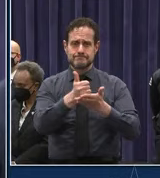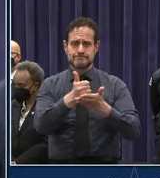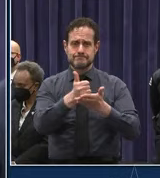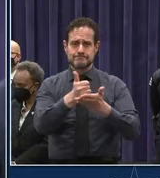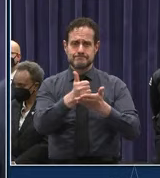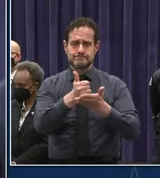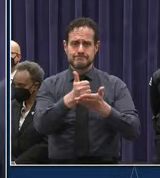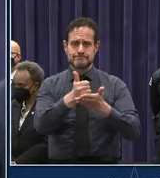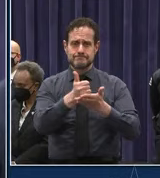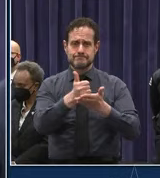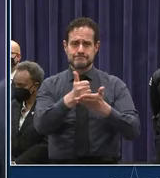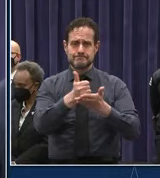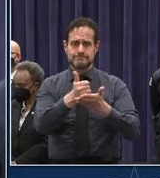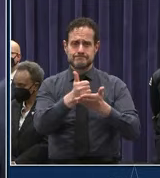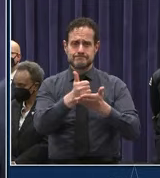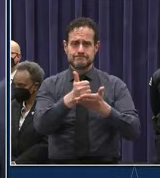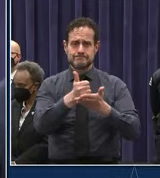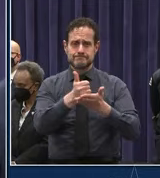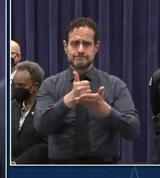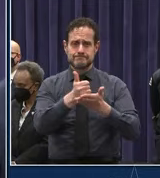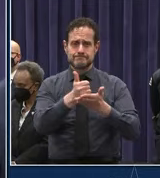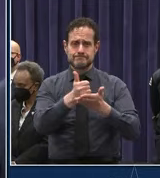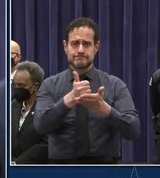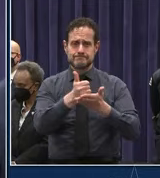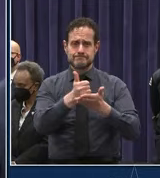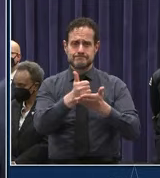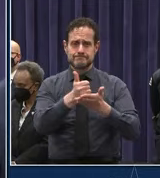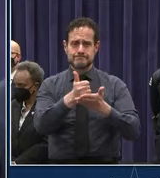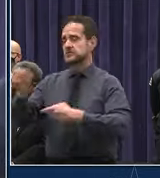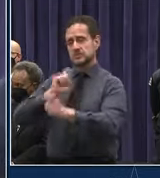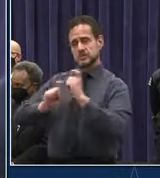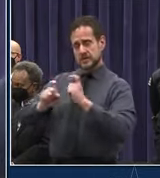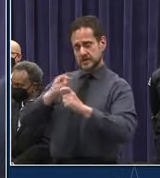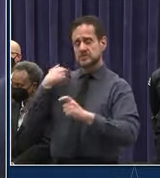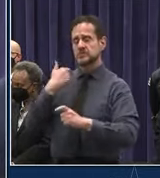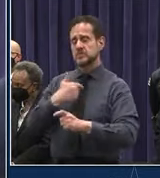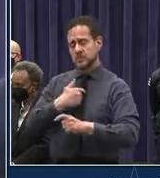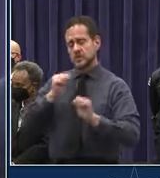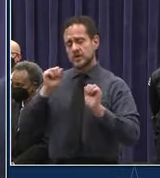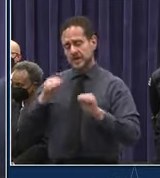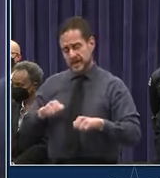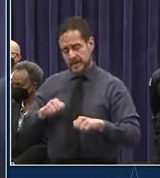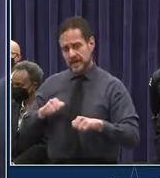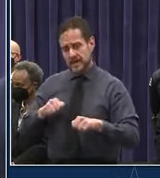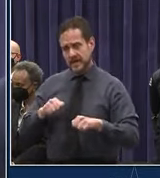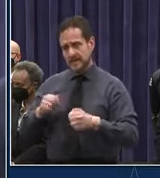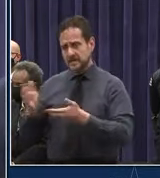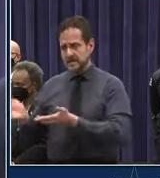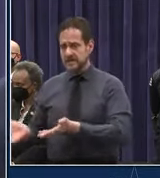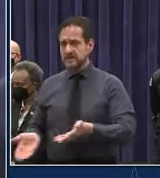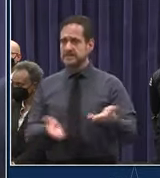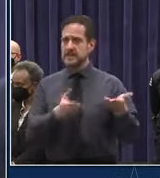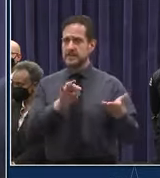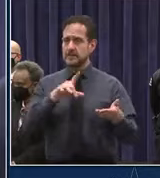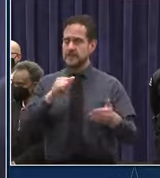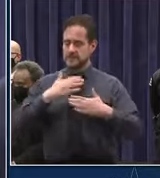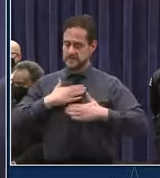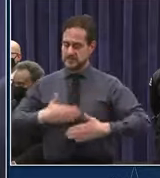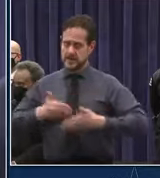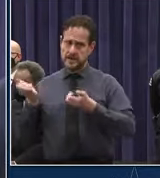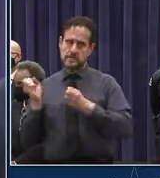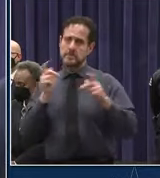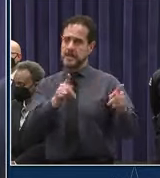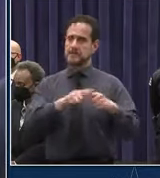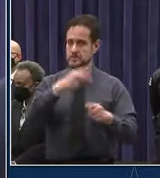donations to your prayers, thanks to your donations, we will be able to take Melissa back to Mexico in the upcoming